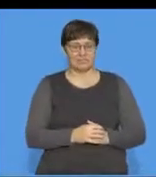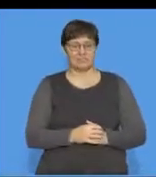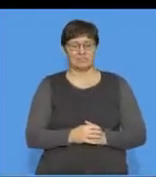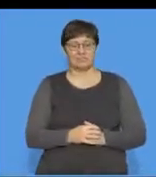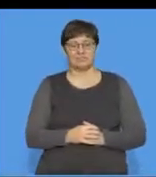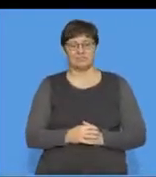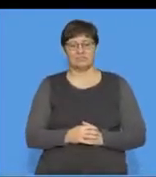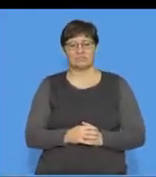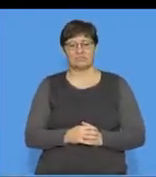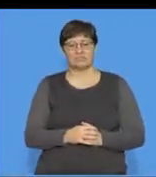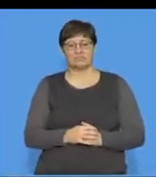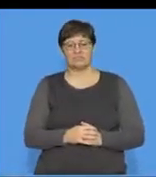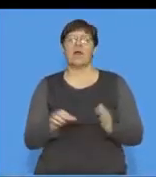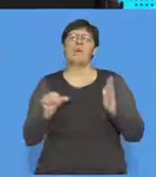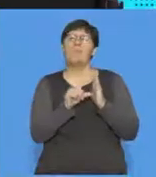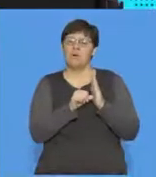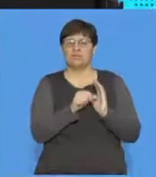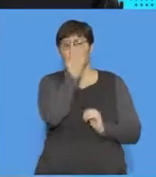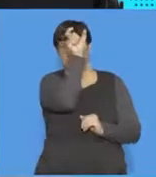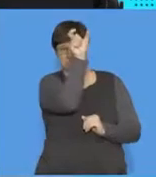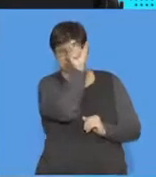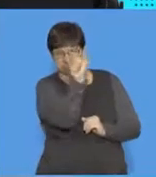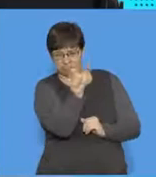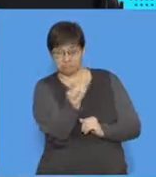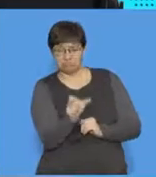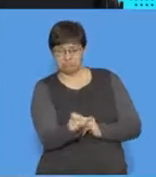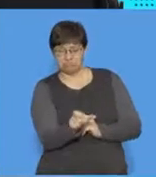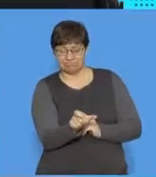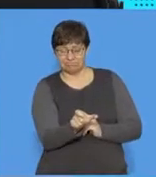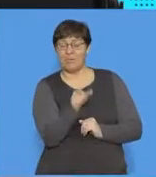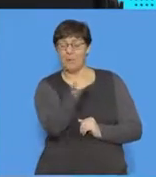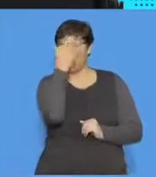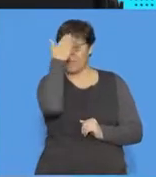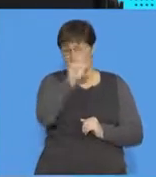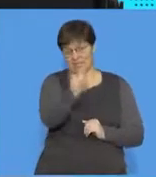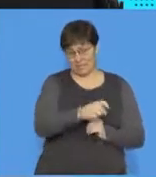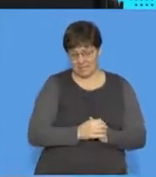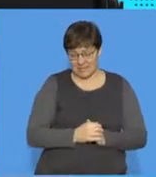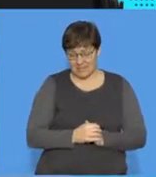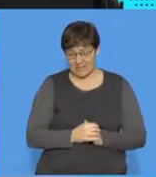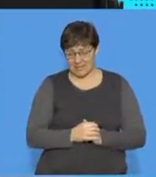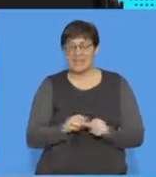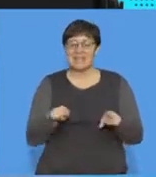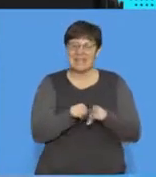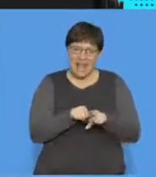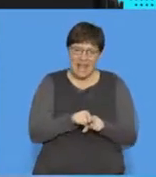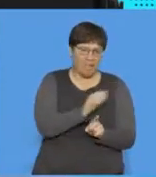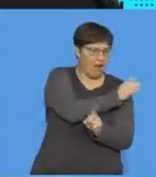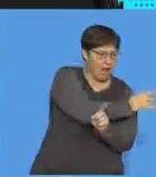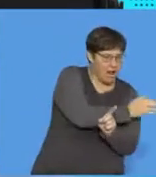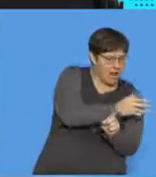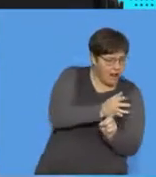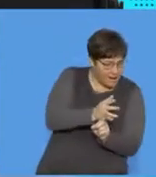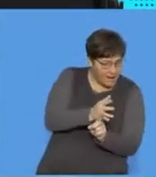Now you have some key words that are going to be important, along with all the keywords and the